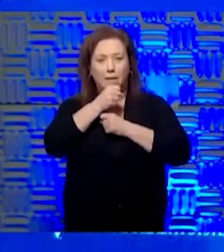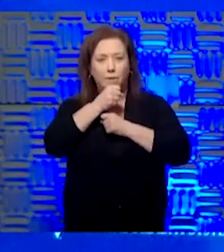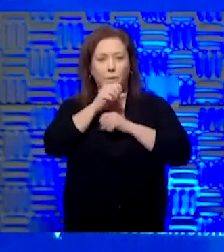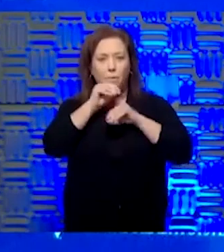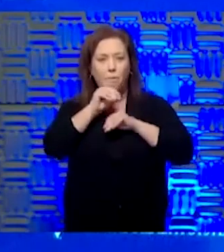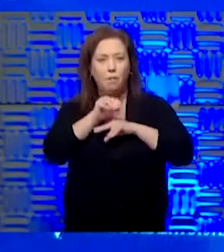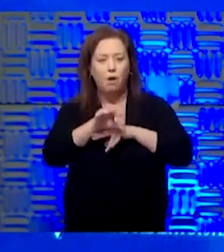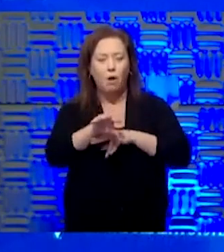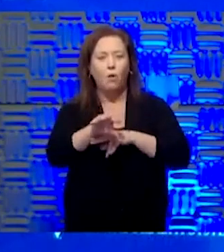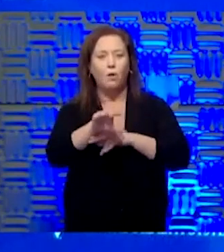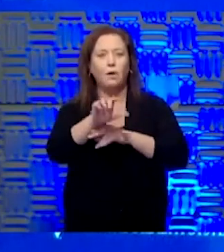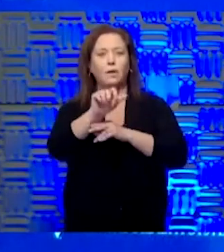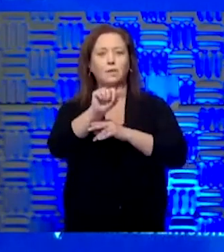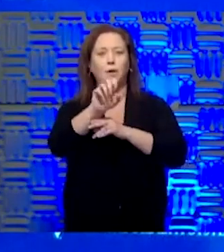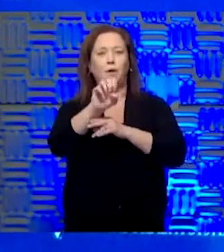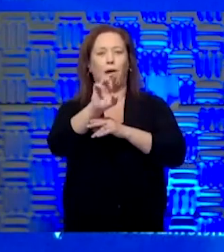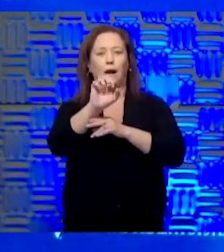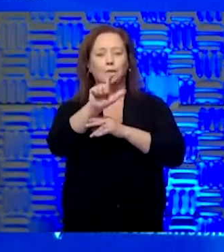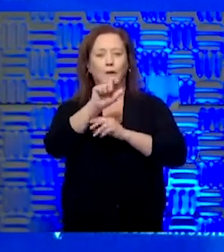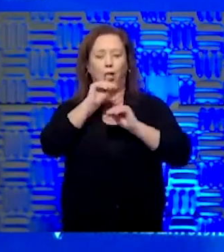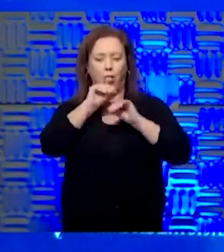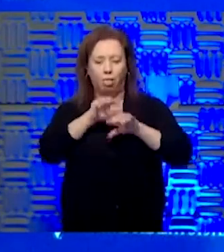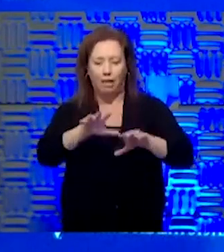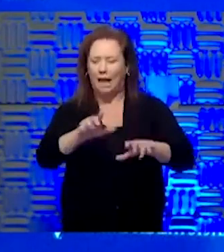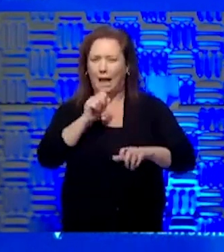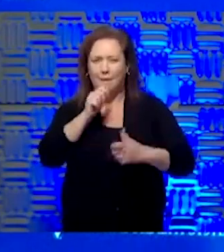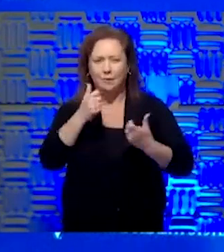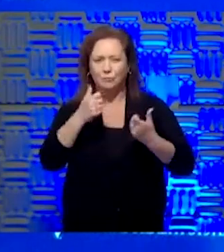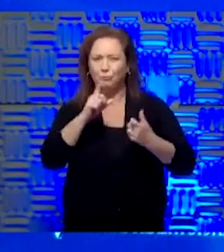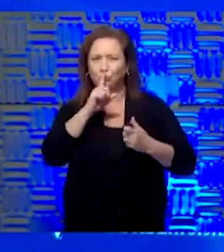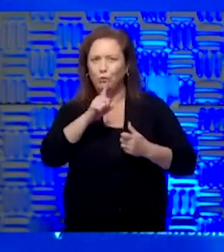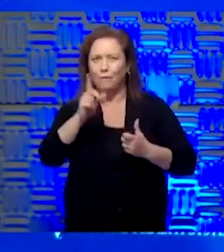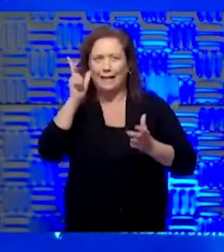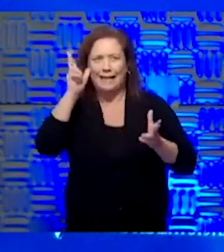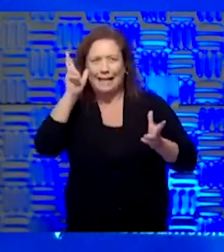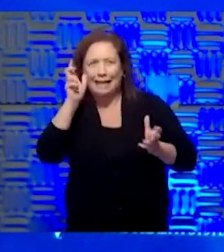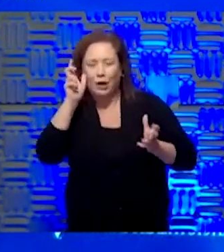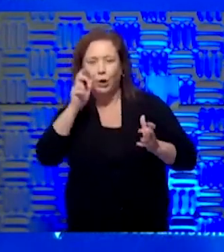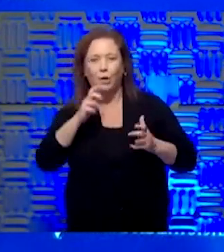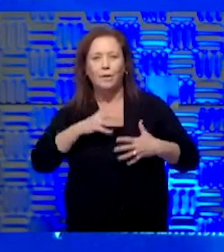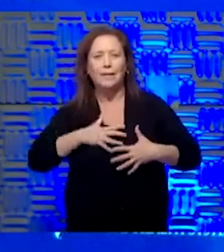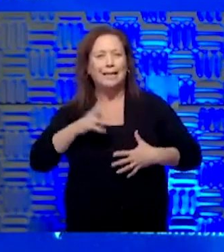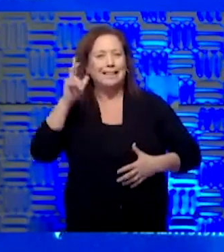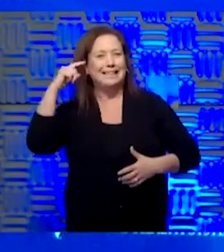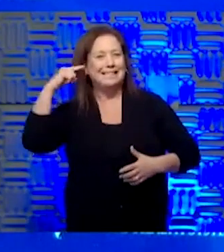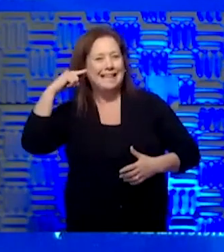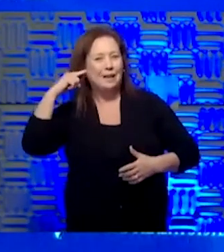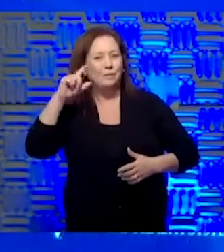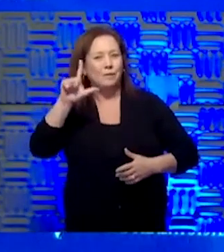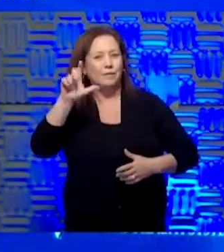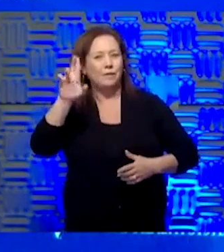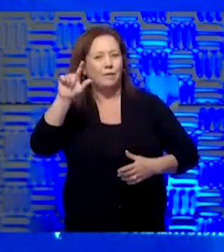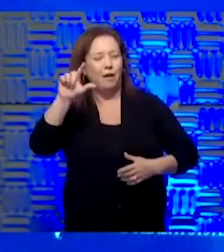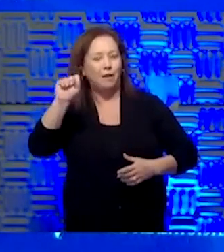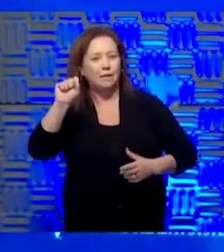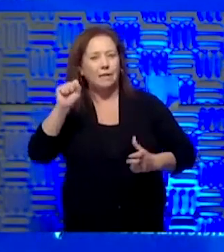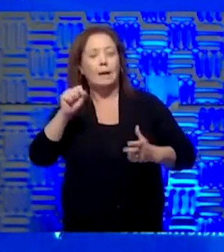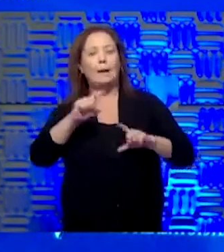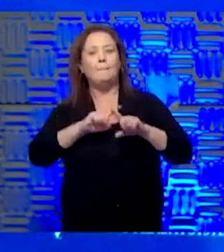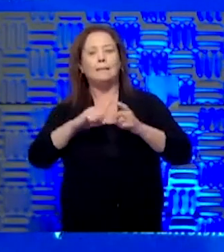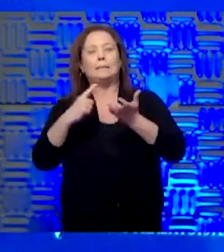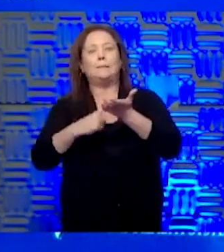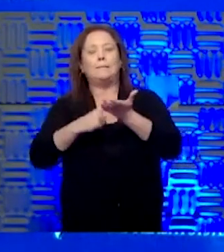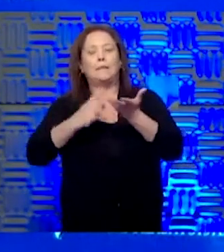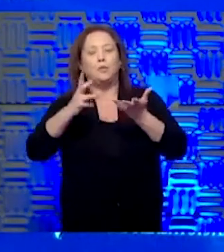create a lot of aerosolization of secretions. By doing that, I'm not sure how much I really hear, but that is one part sometimes you just want to listen to